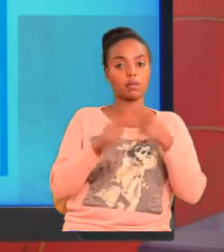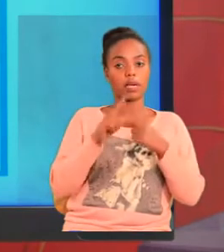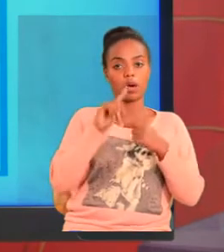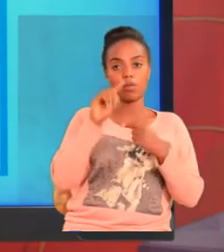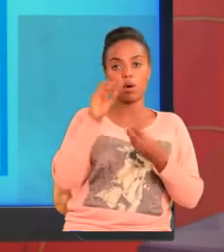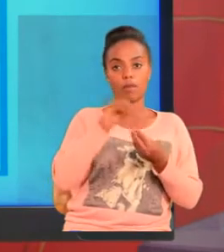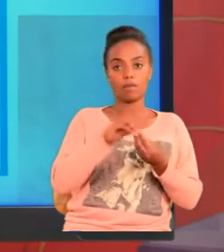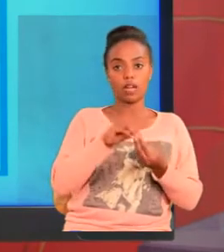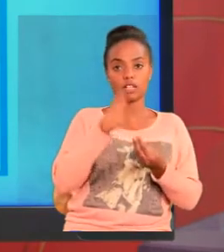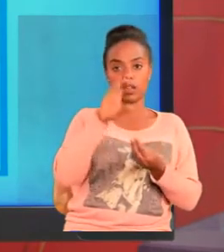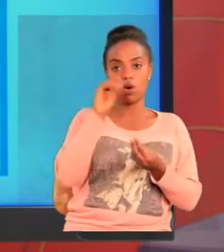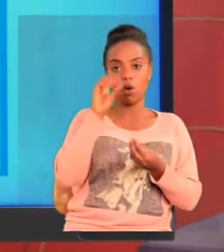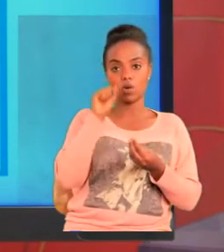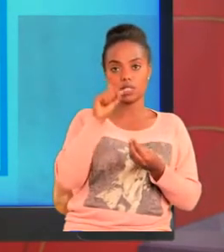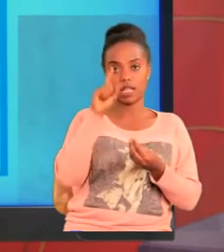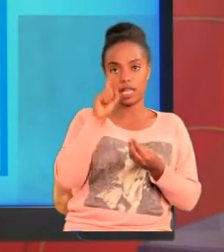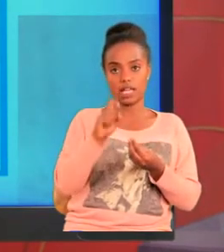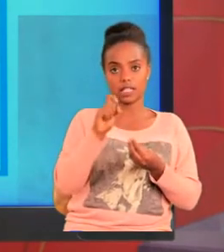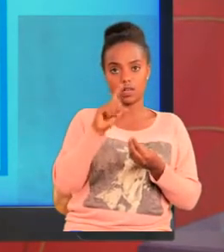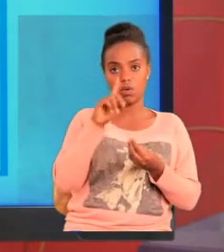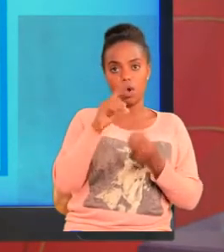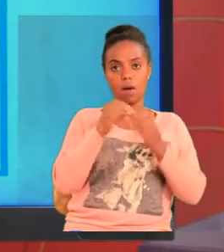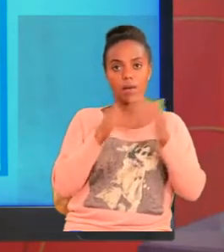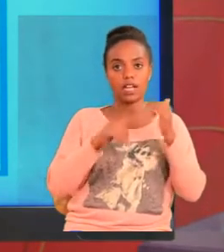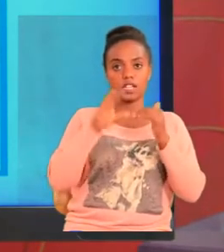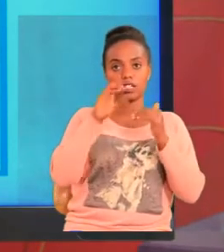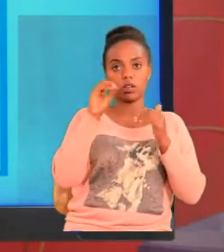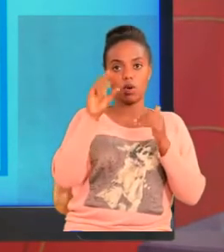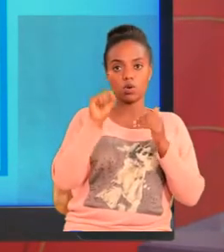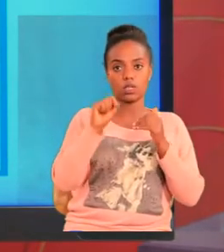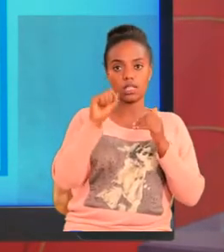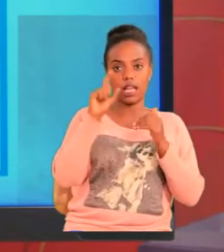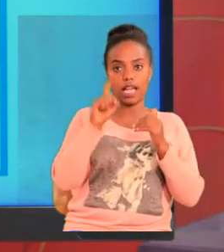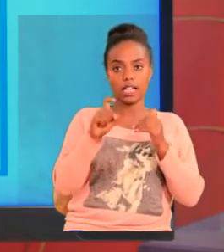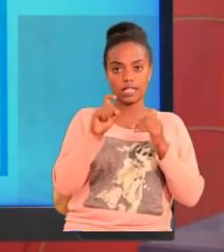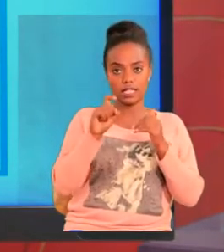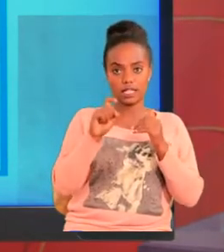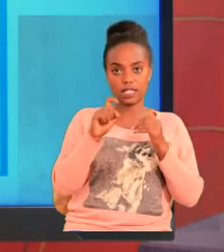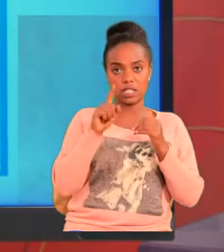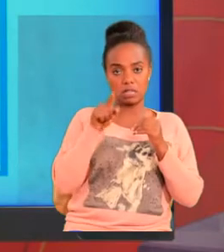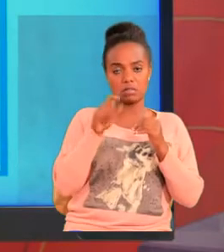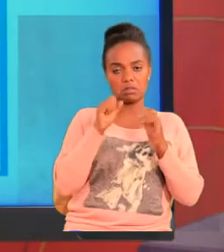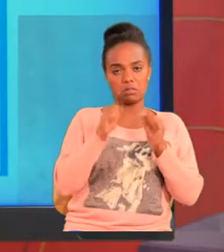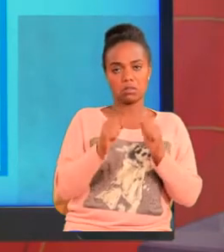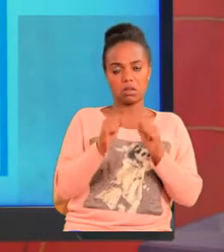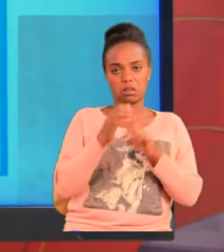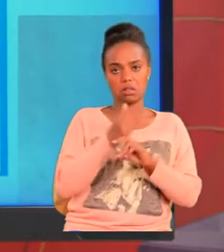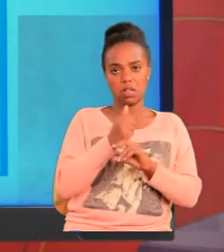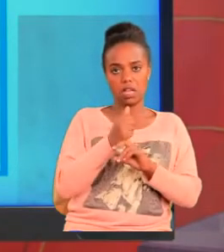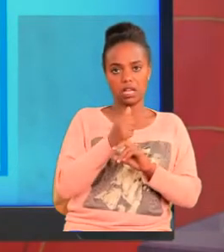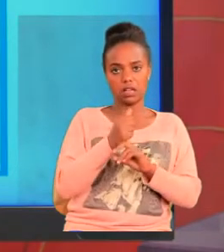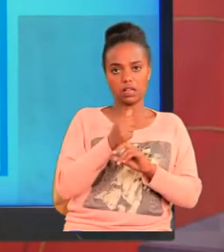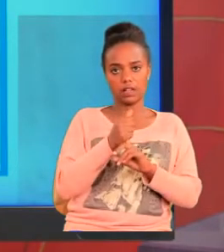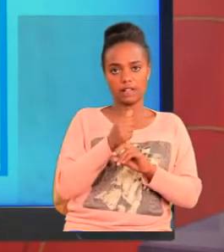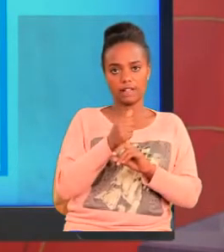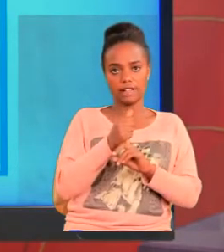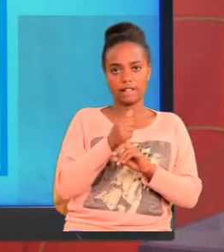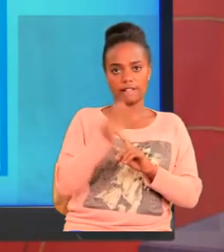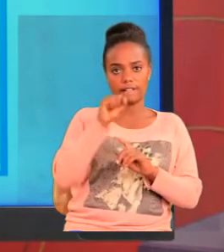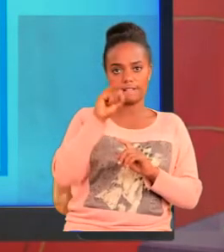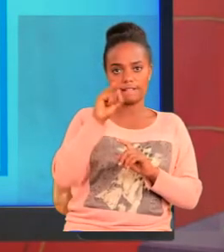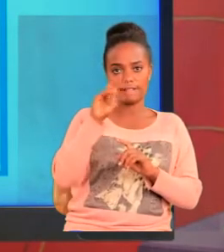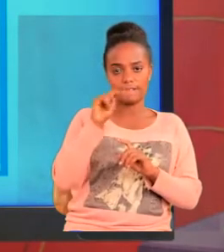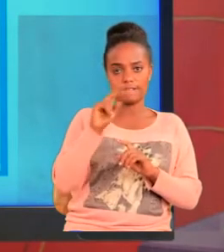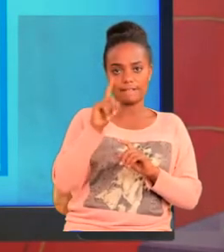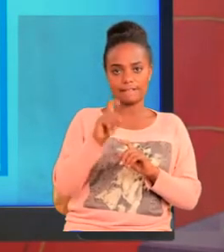plus cos x. This 1 minus cos squared x is sin squared x, so it can be taken out from square root, it becomes sin x. So